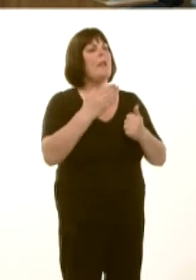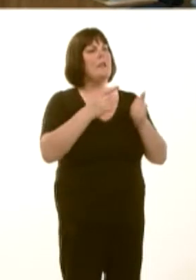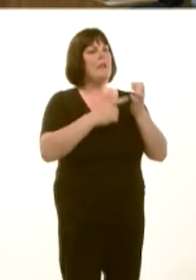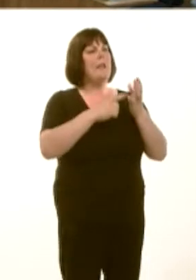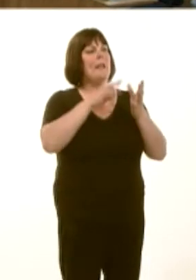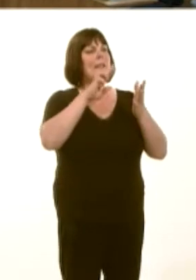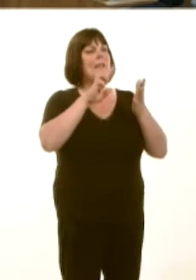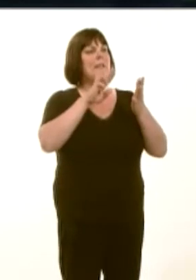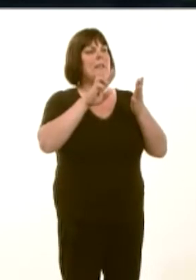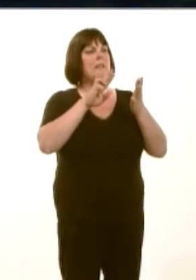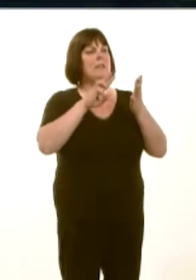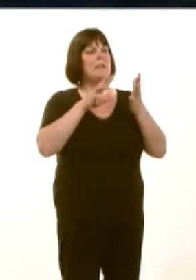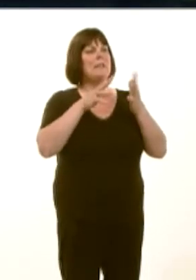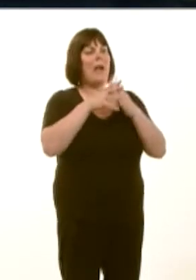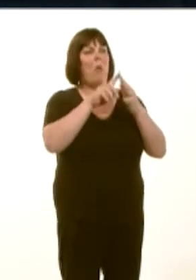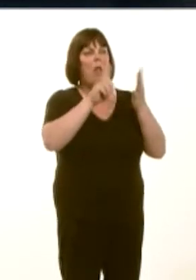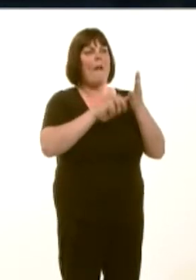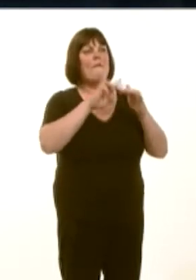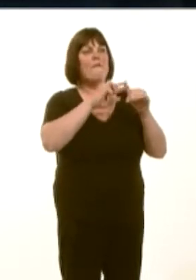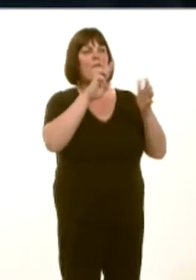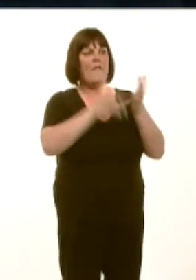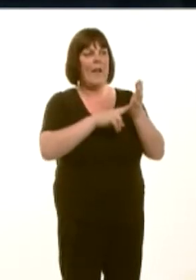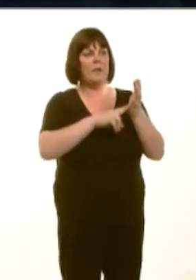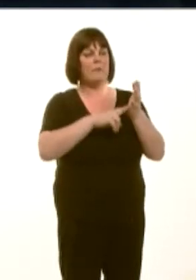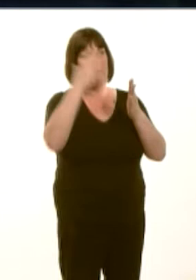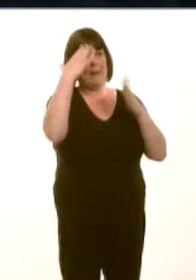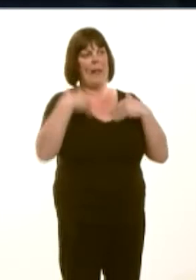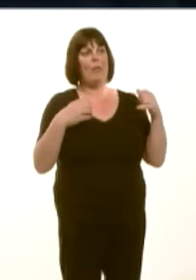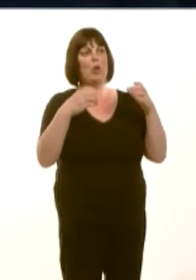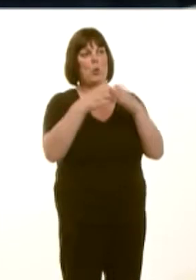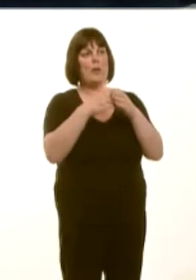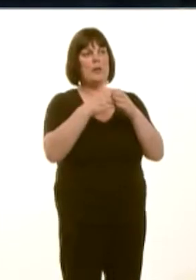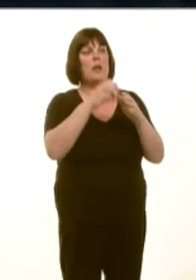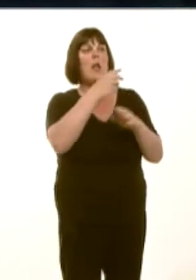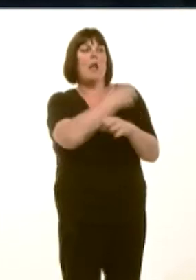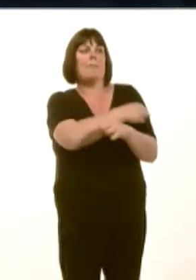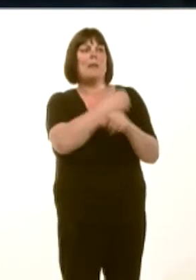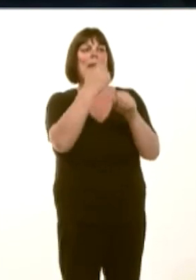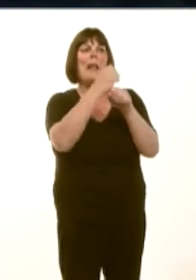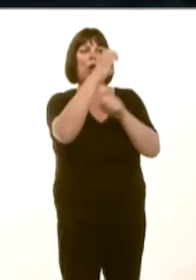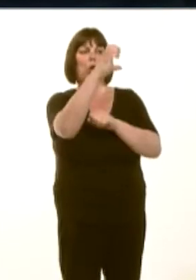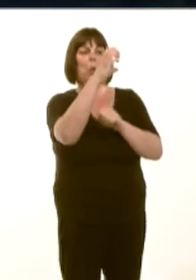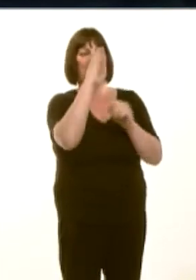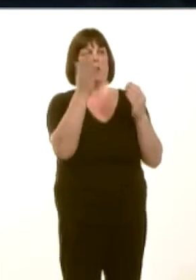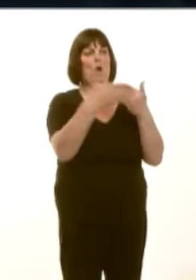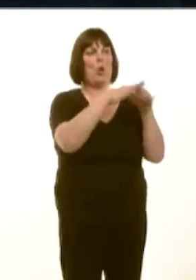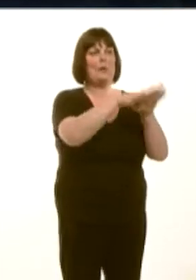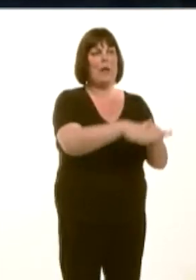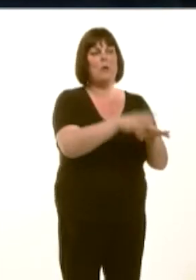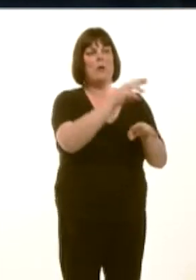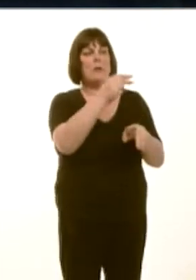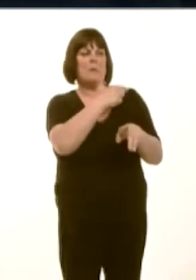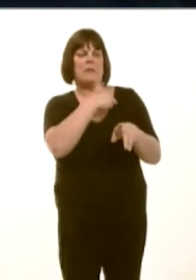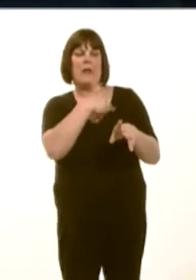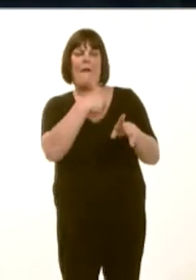Dementia Ward at Ysbyty Glan Clwyd was closed, patients transferred and some staff suspended due to fears of the quality